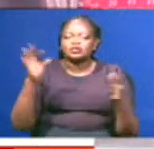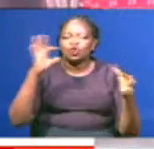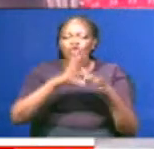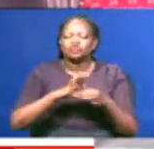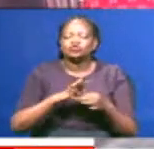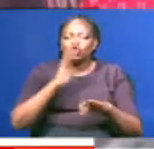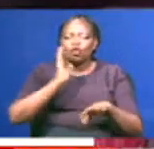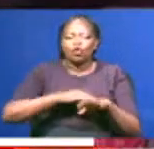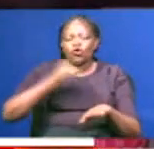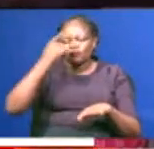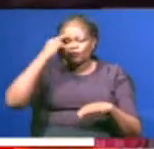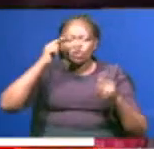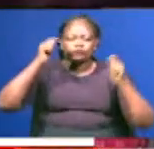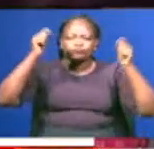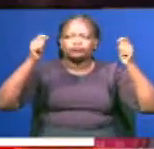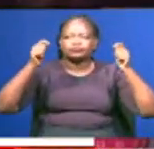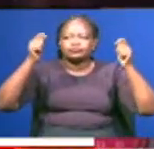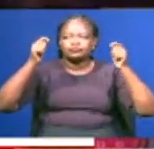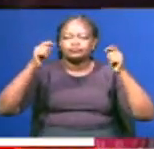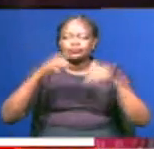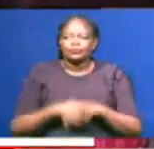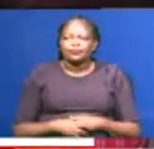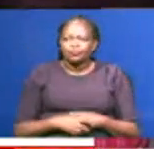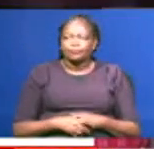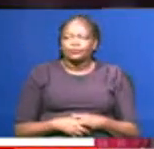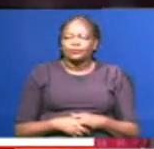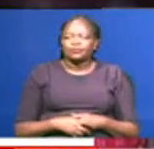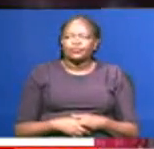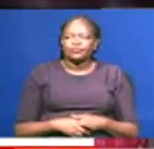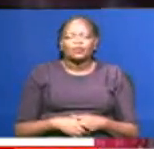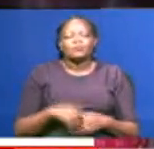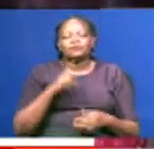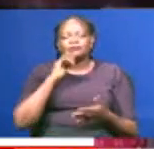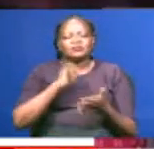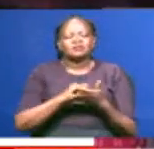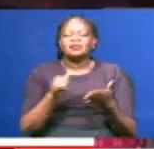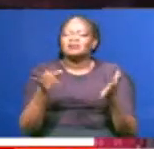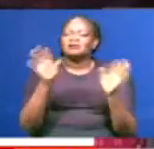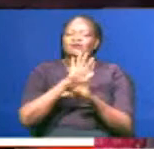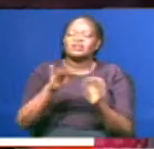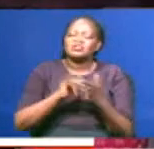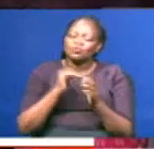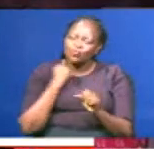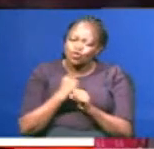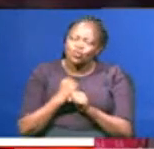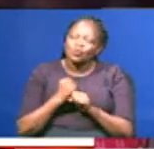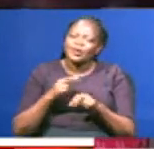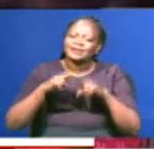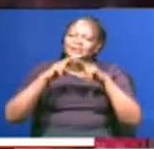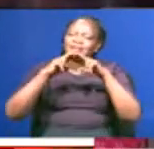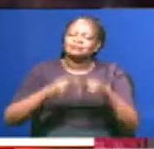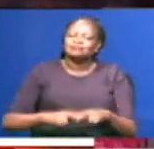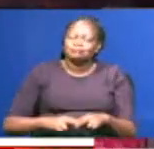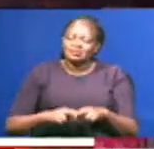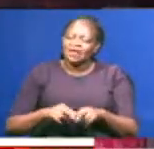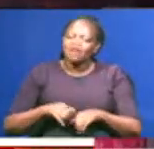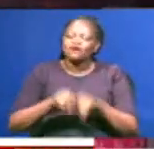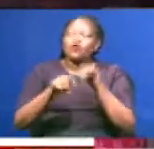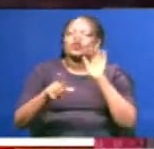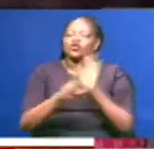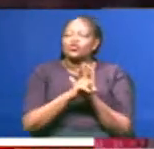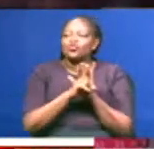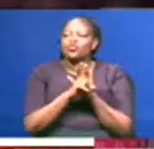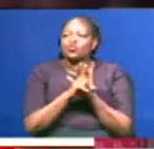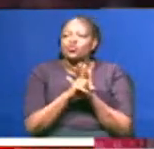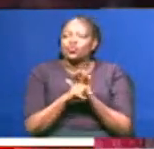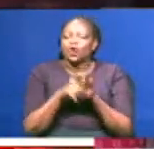for mass action. Tumesema kila kitu tunataka kufanya italingana na sheria. Itakuwa kwa mujibu ya